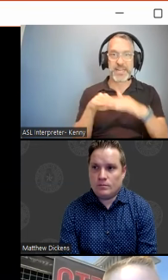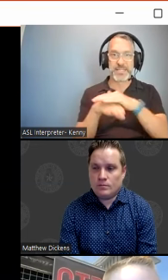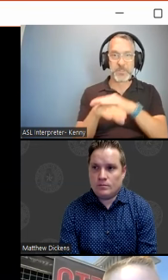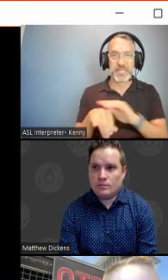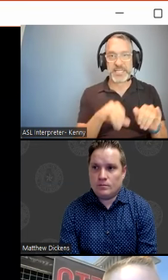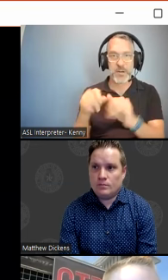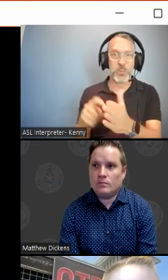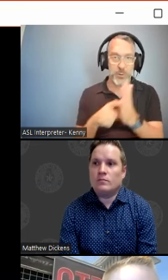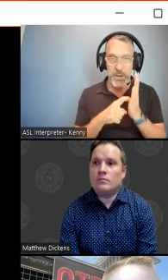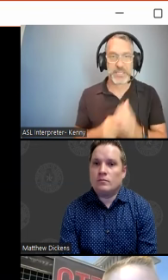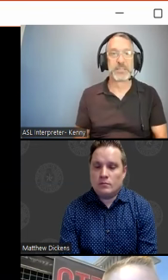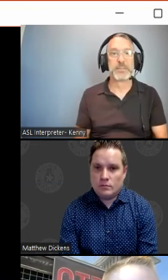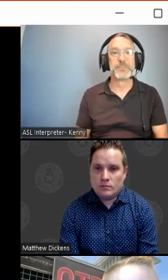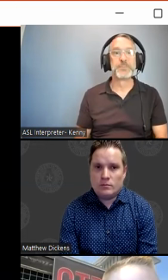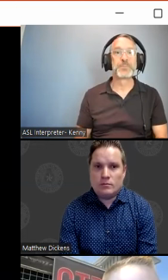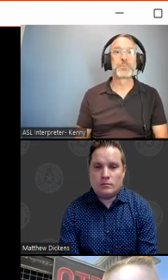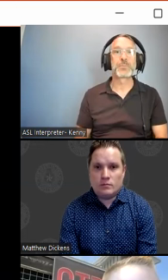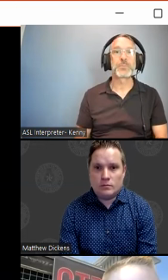standards requirements.